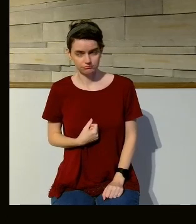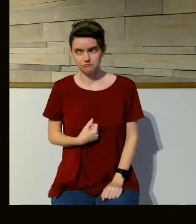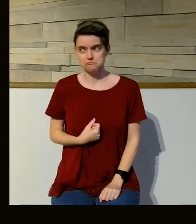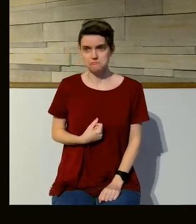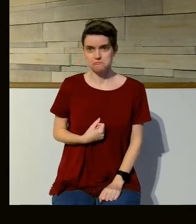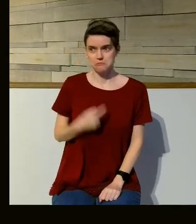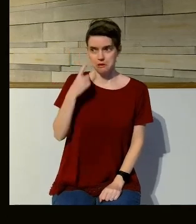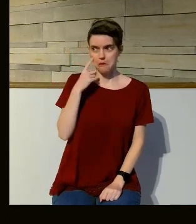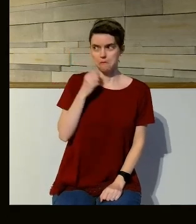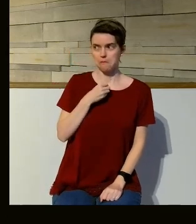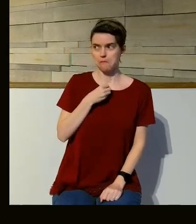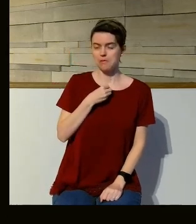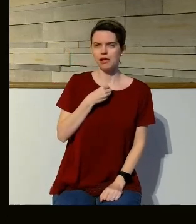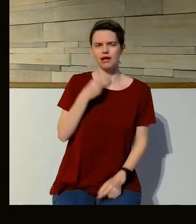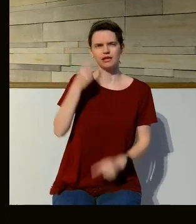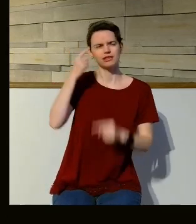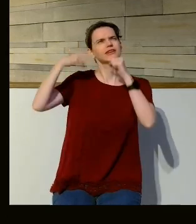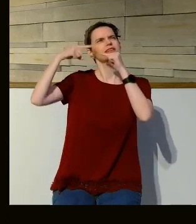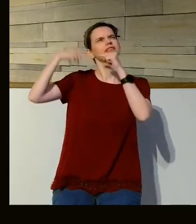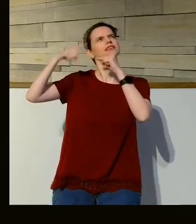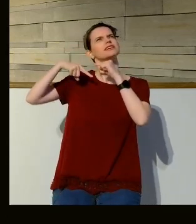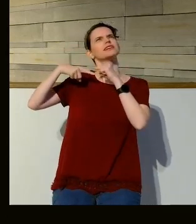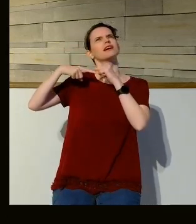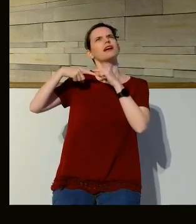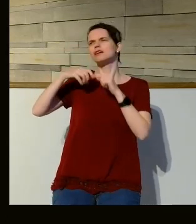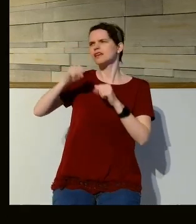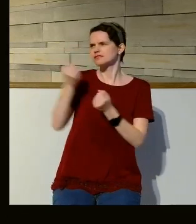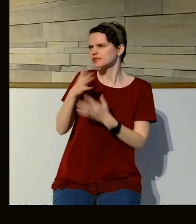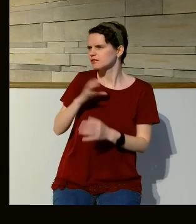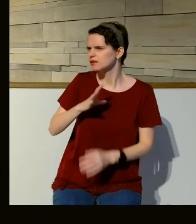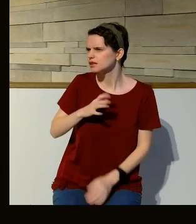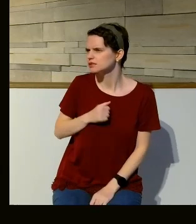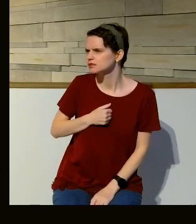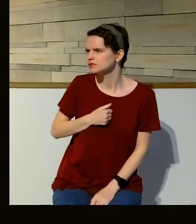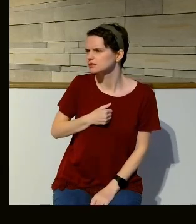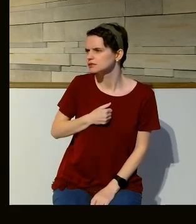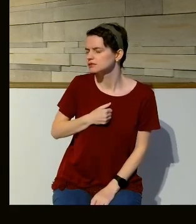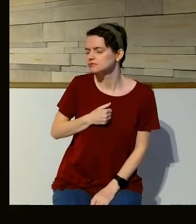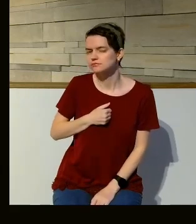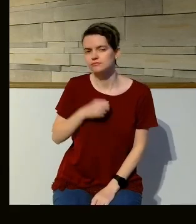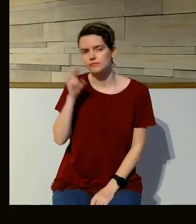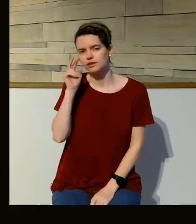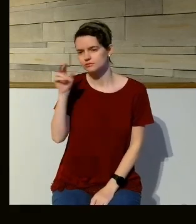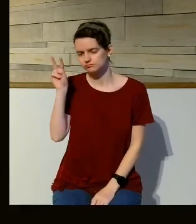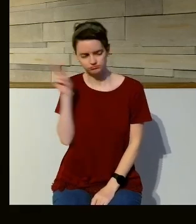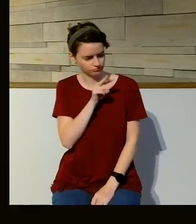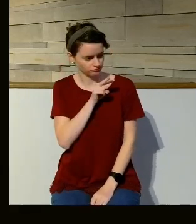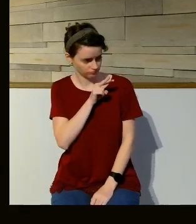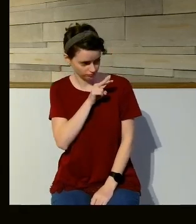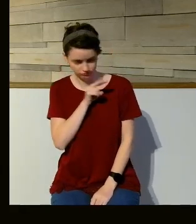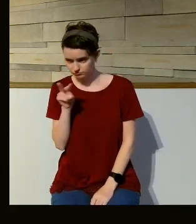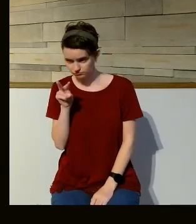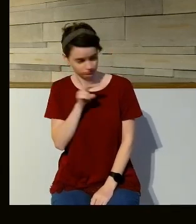And I thought, I try to replay my sermon. Did I say something wrong? And I said, yeah, is everything okay? And then she looks at him and looked at me and said,